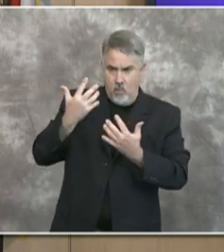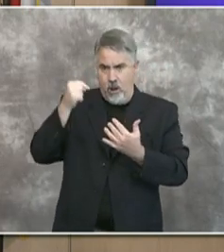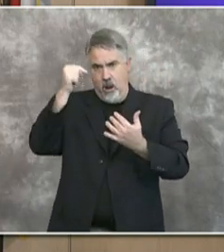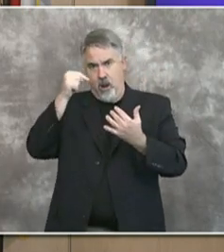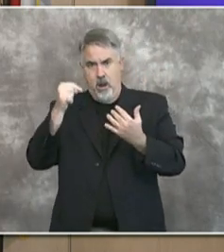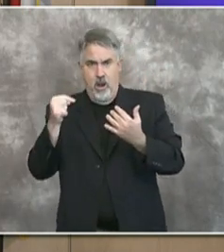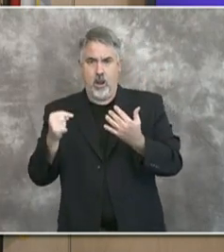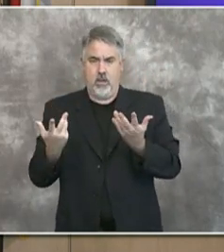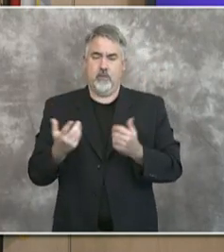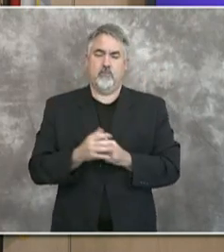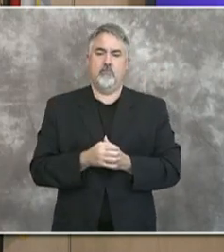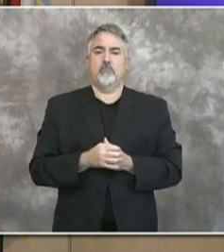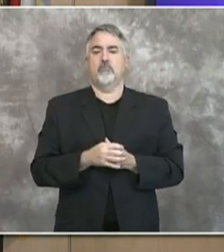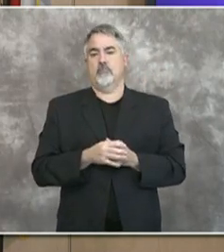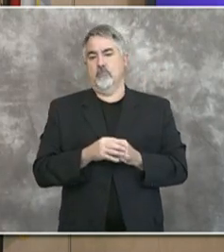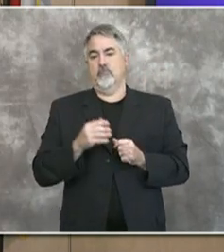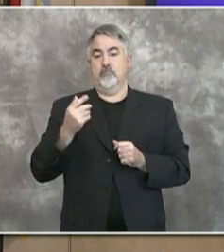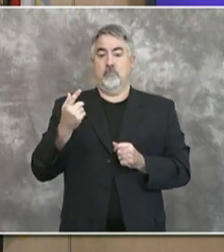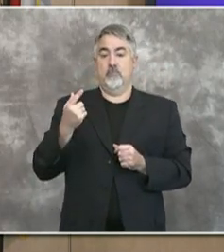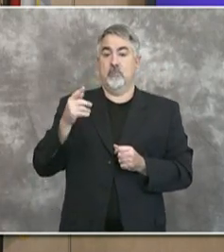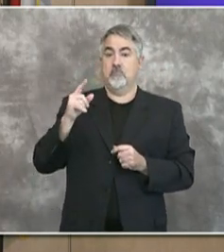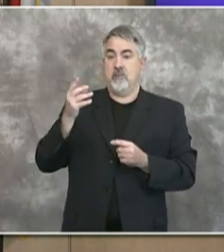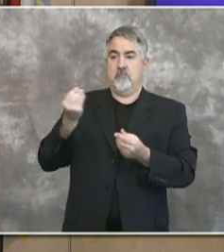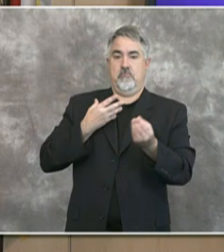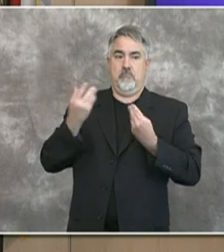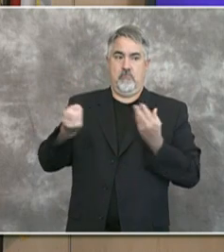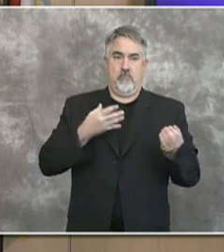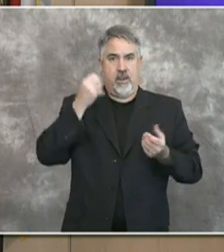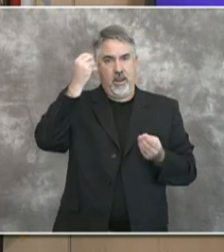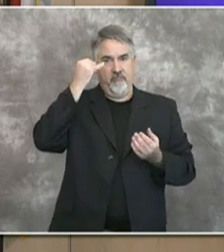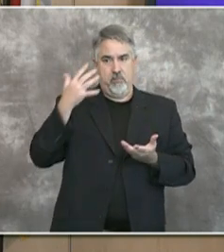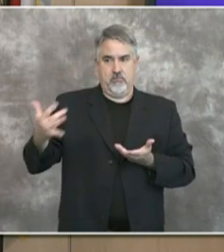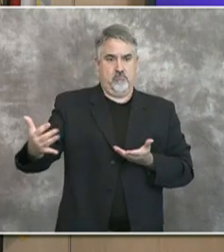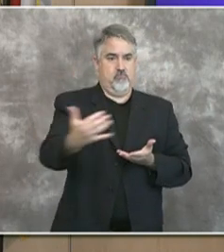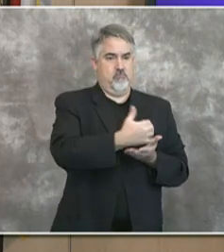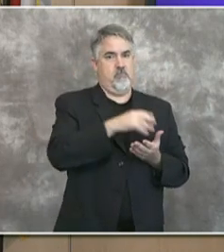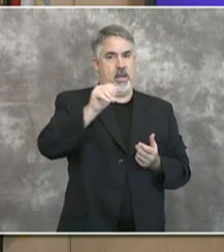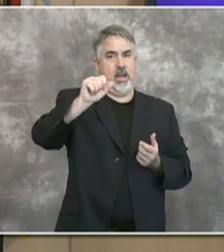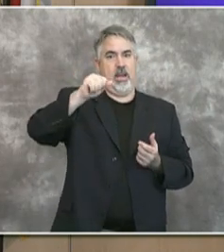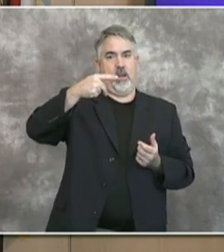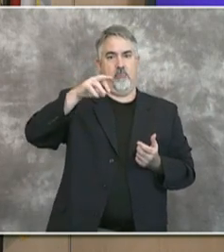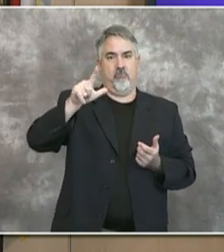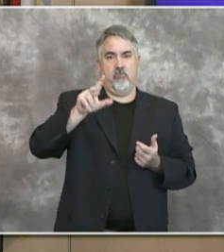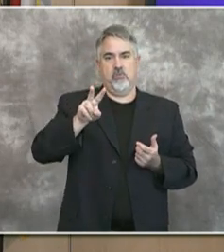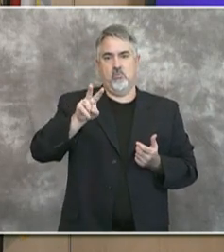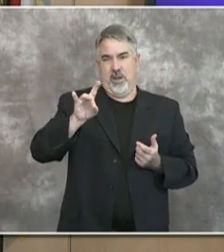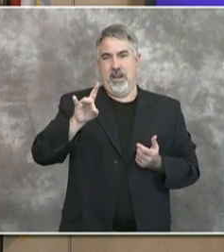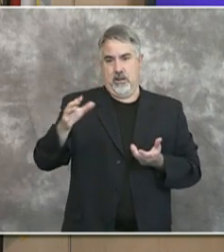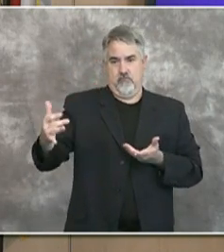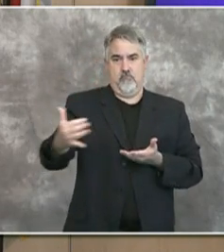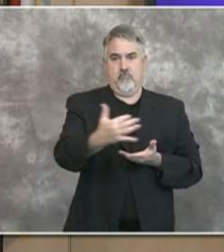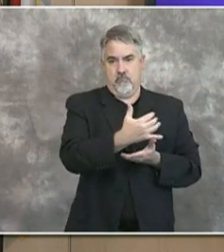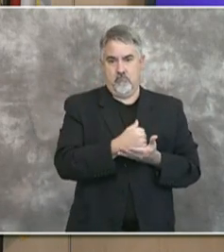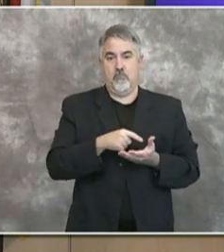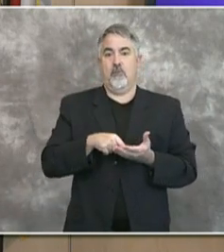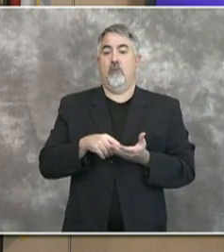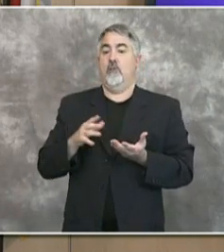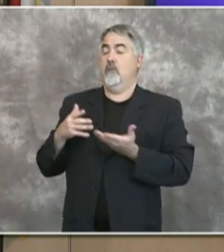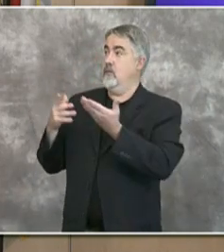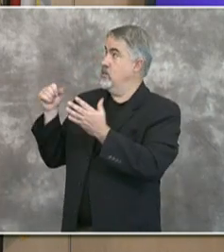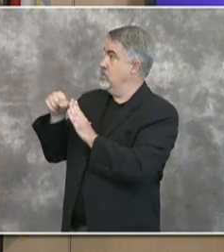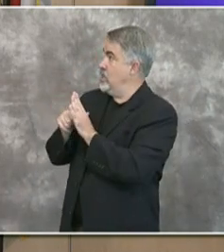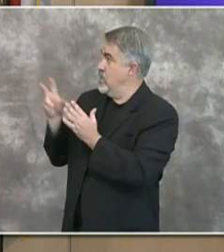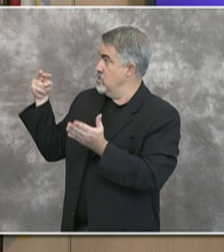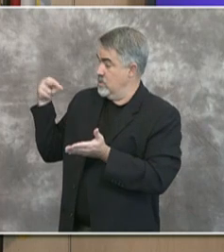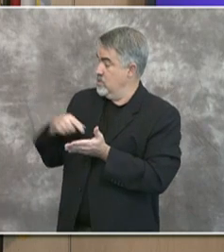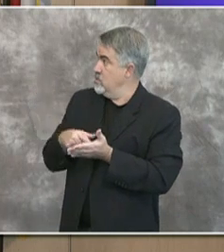also by April 28th, with the hopes that we can get the clearance and assurance from the state, along with the approval of our public health experts, to possibly